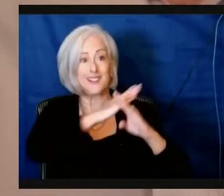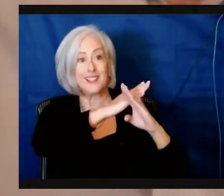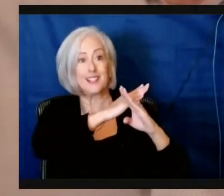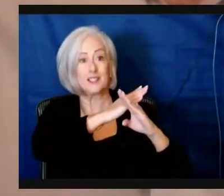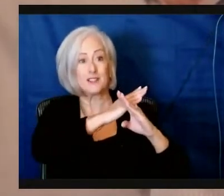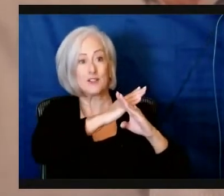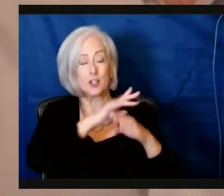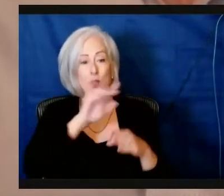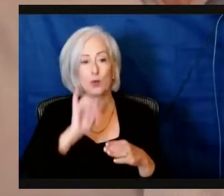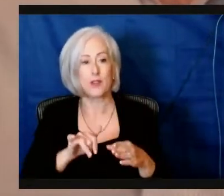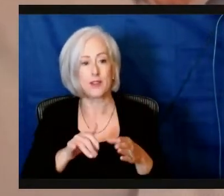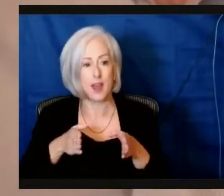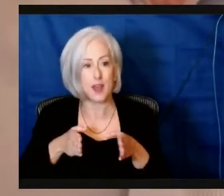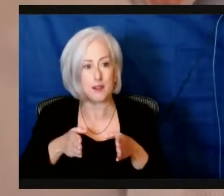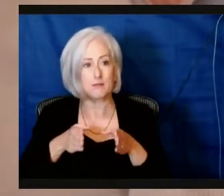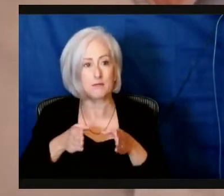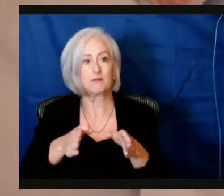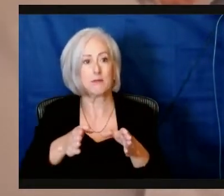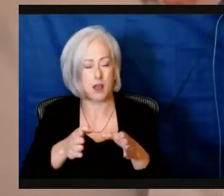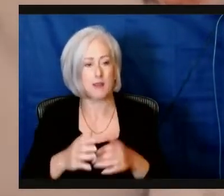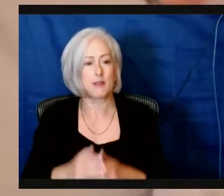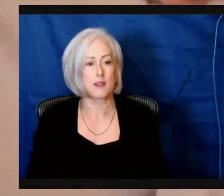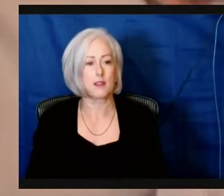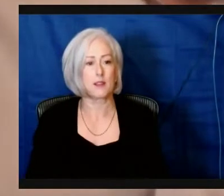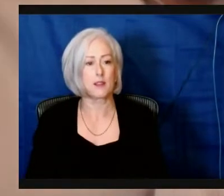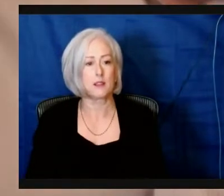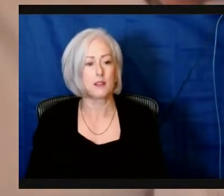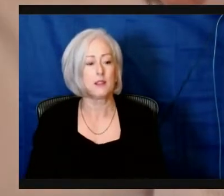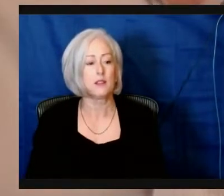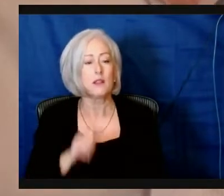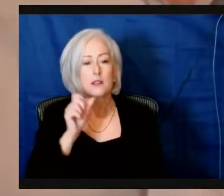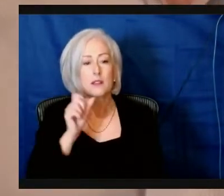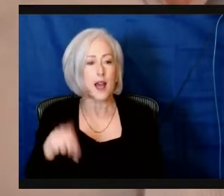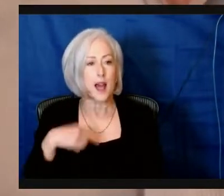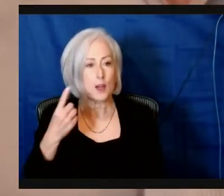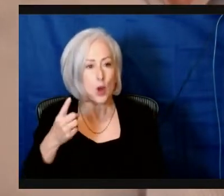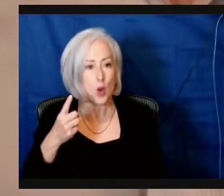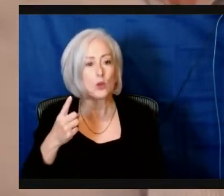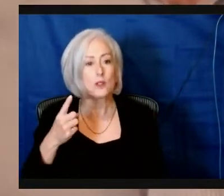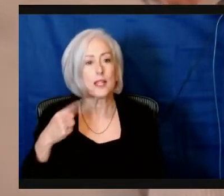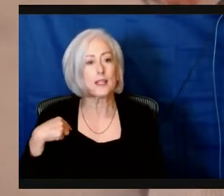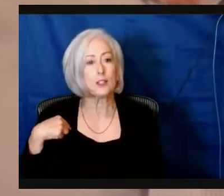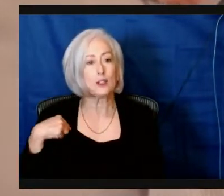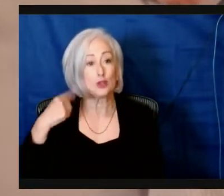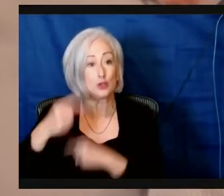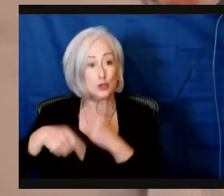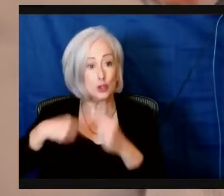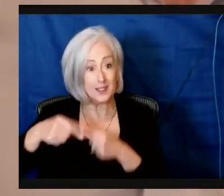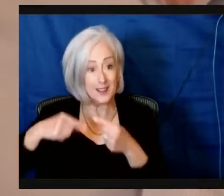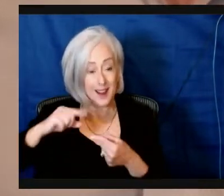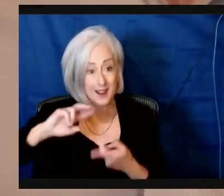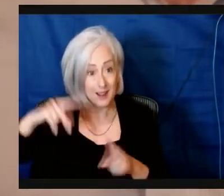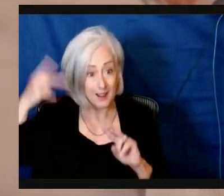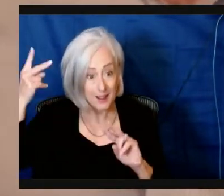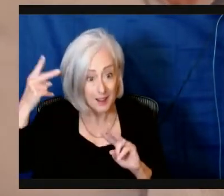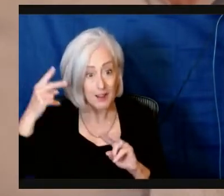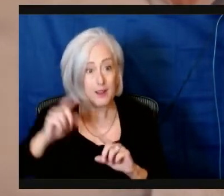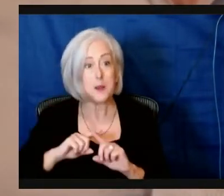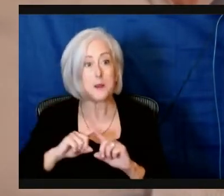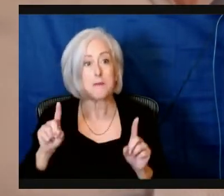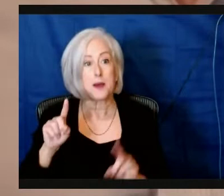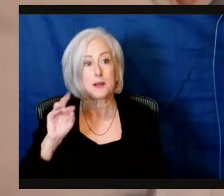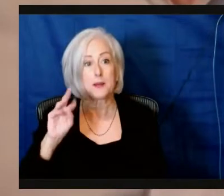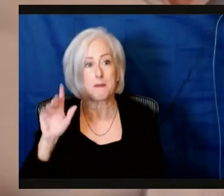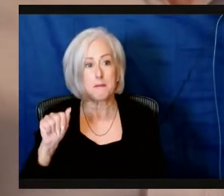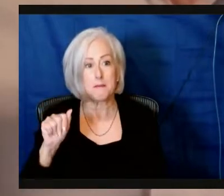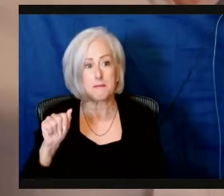specifically, not just by genetically knocking down beta-arrestin 1 or ablating beta-arrestin 1 overall